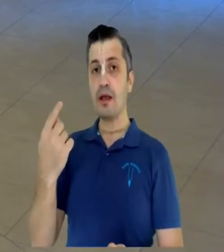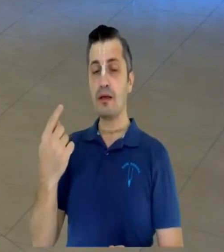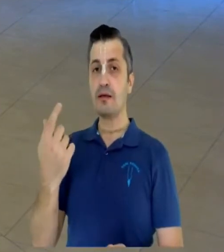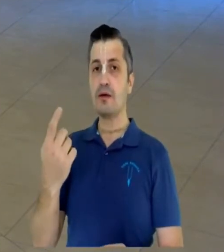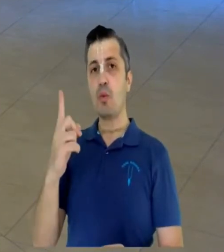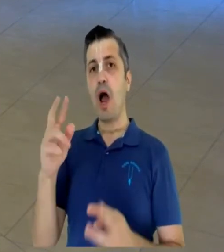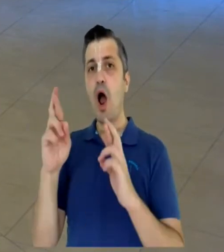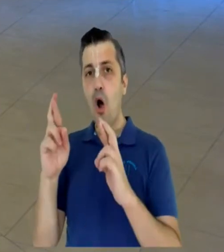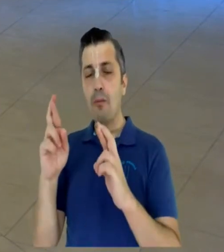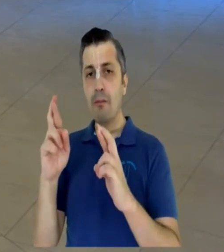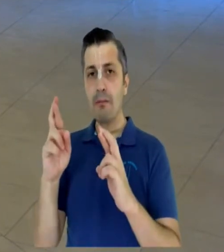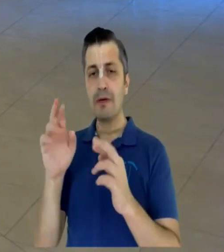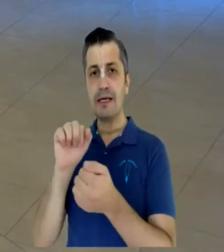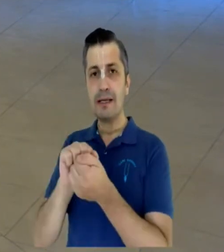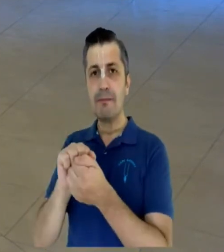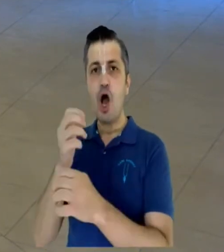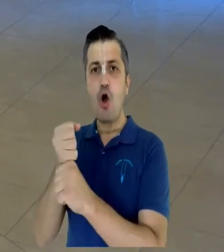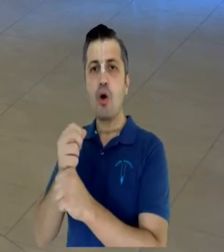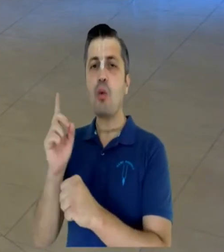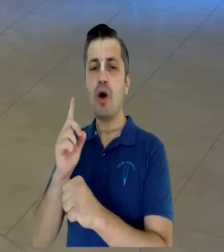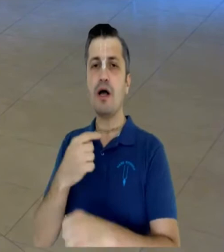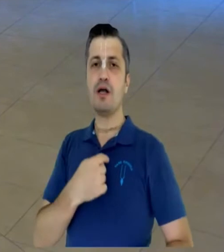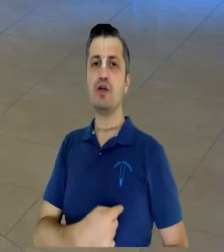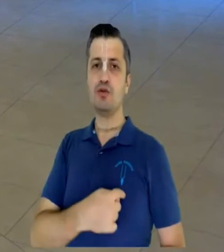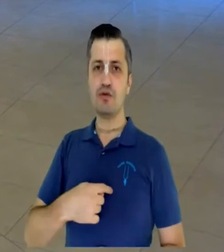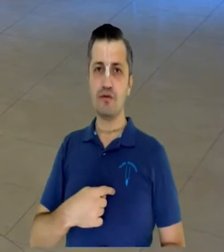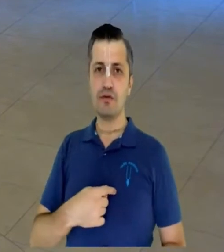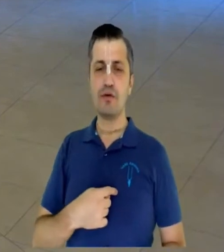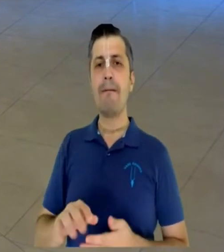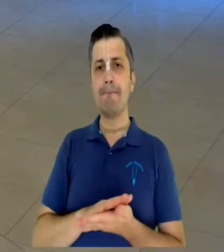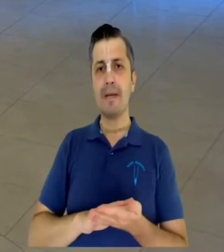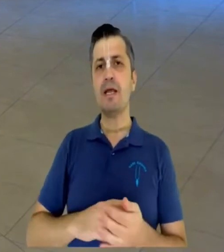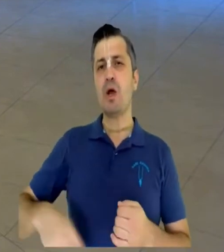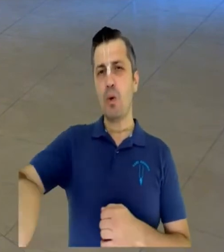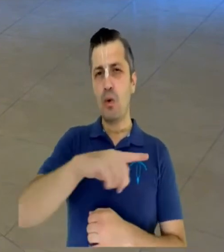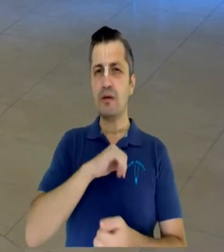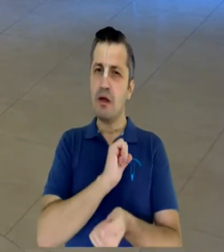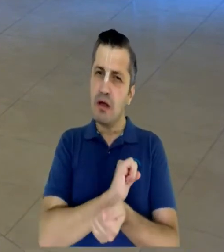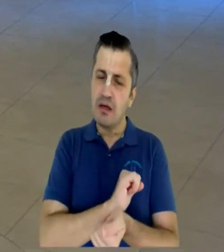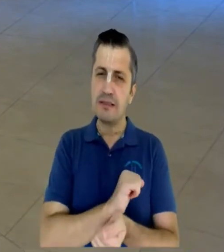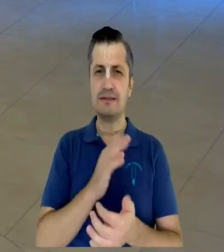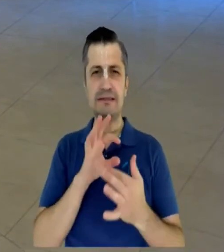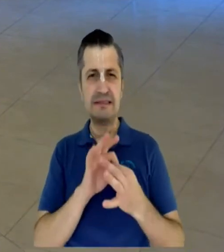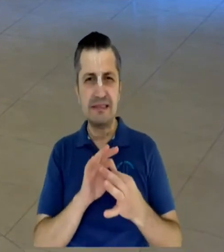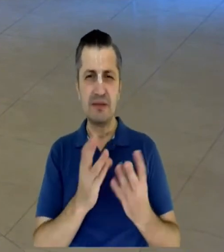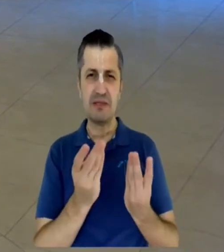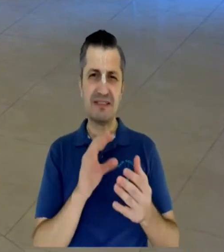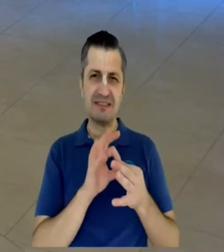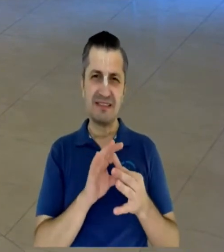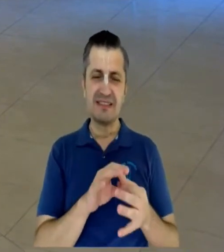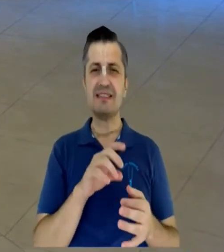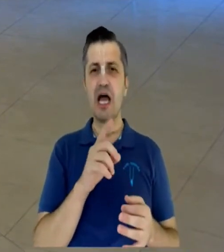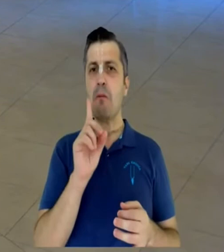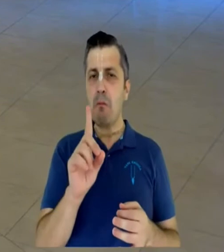mostly truthful, even though they're conditioned. So naturally, as we can see in this day and age,